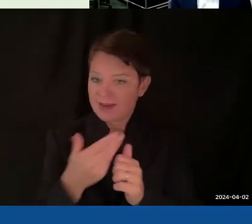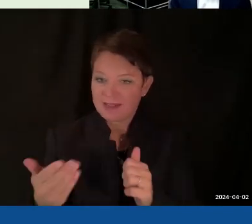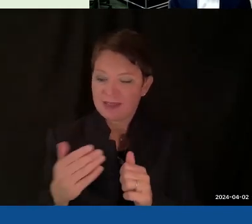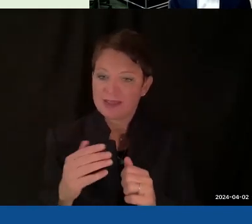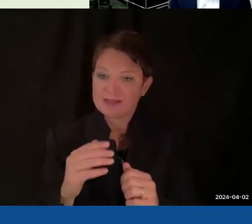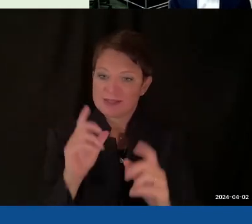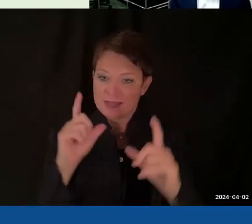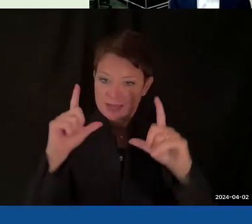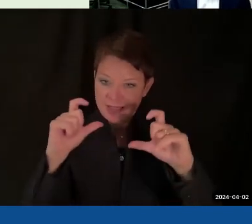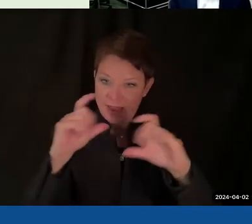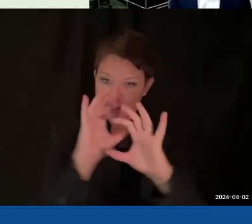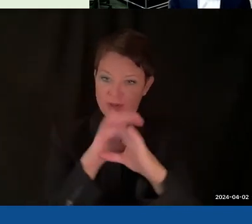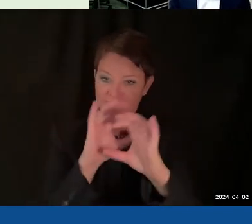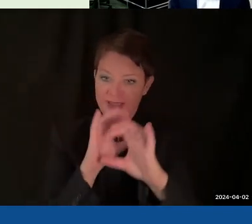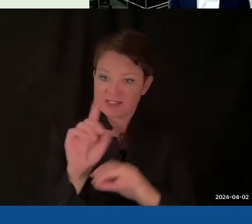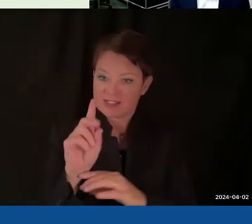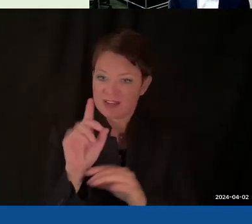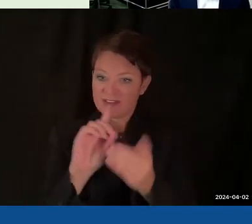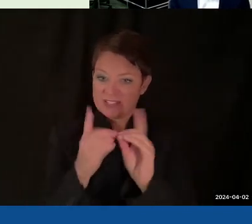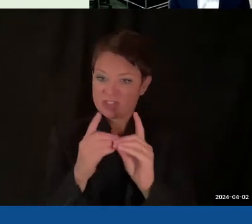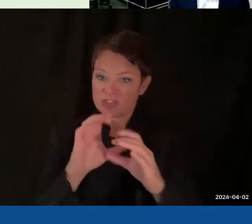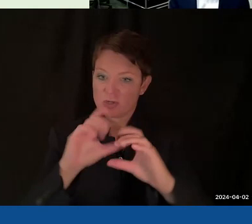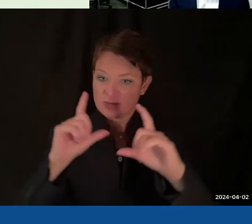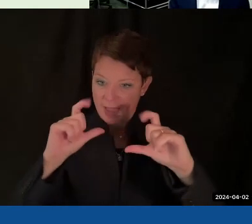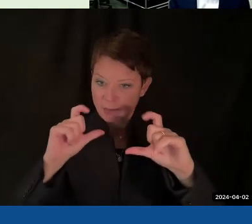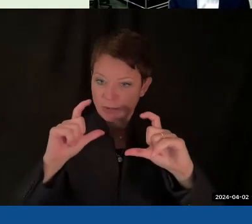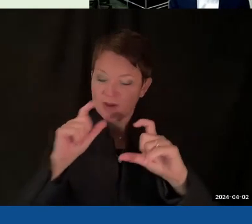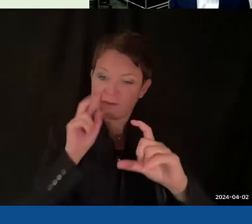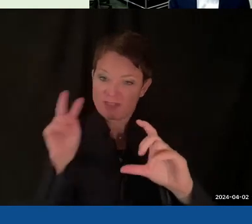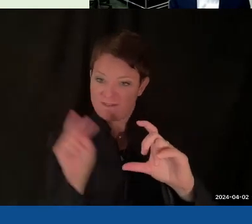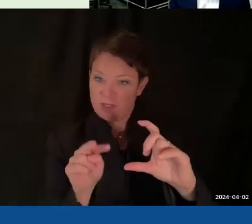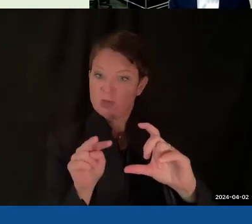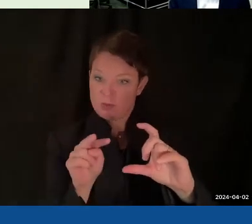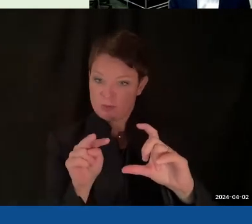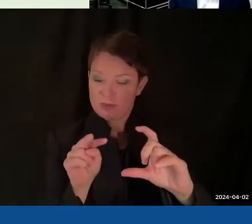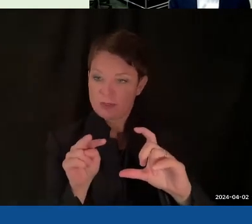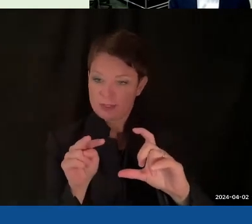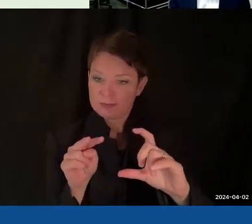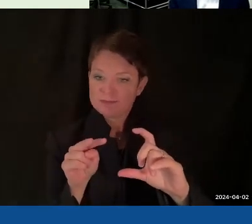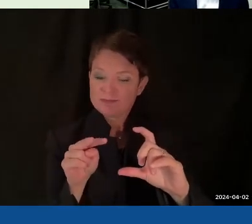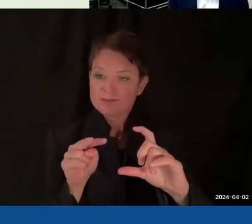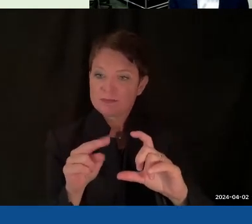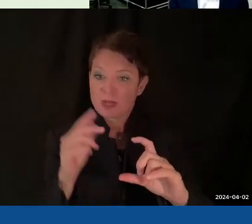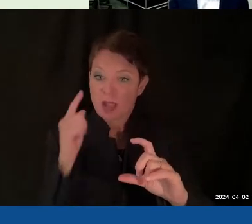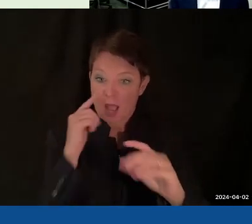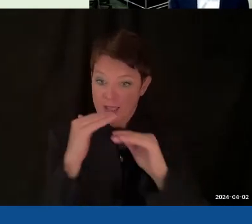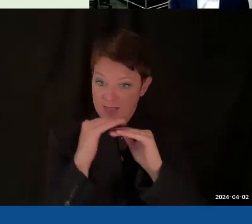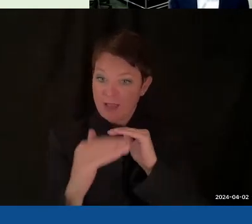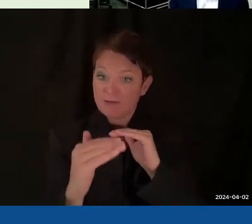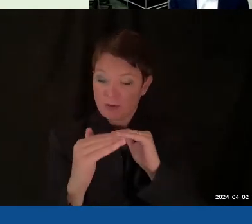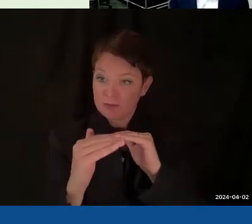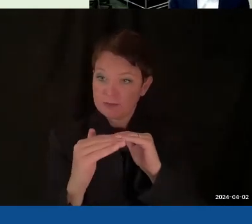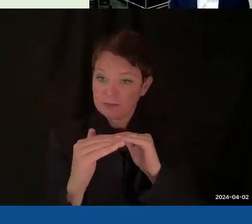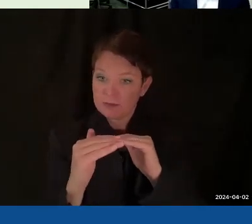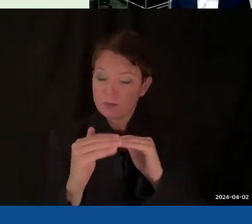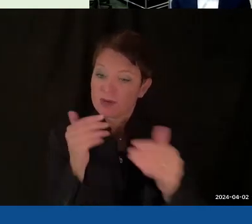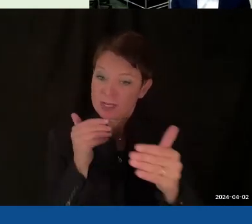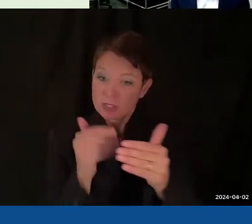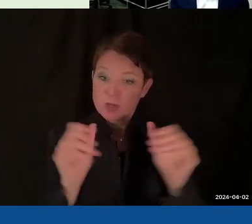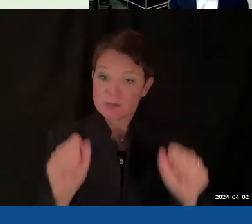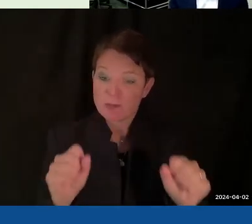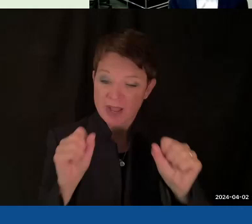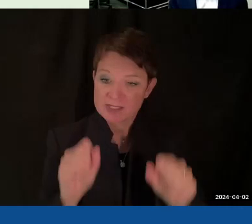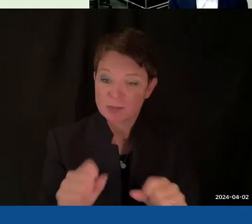camera lens of the digital camera for that view. So, at the eye level, we're taking them as close as we can